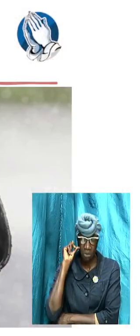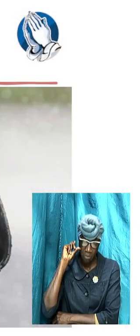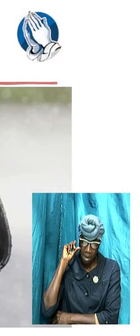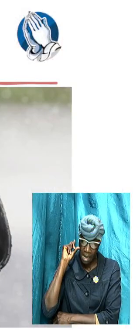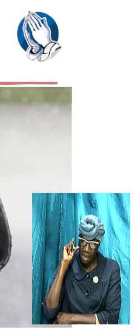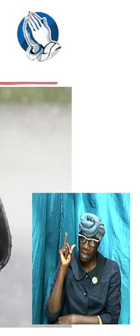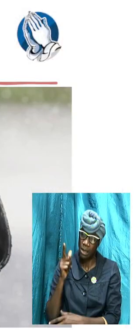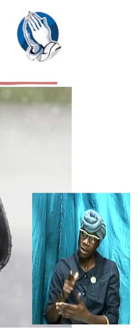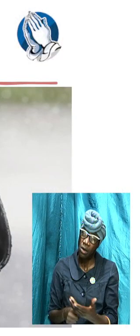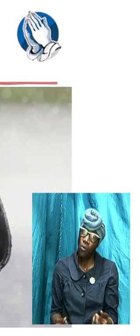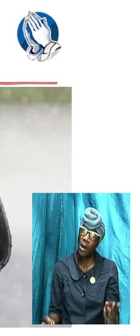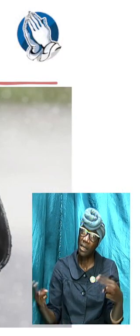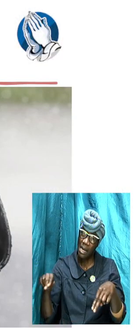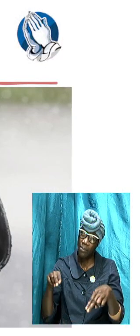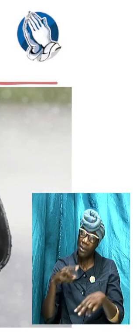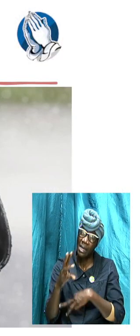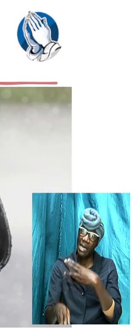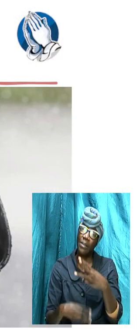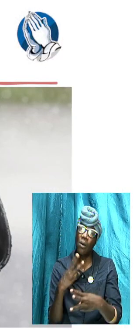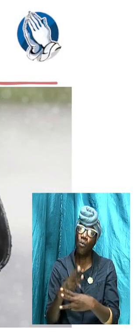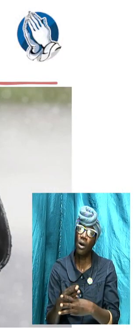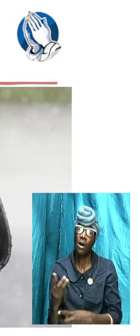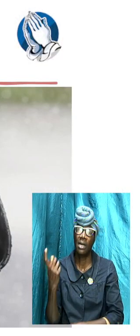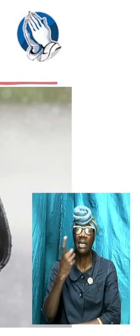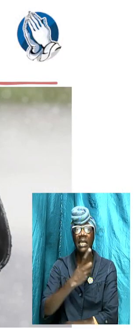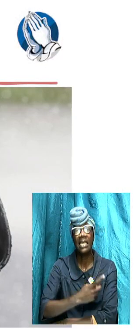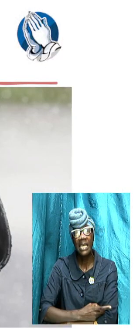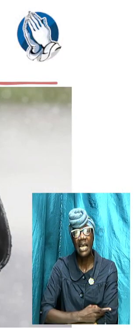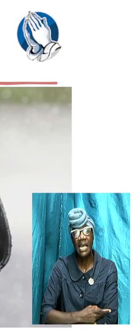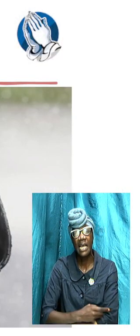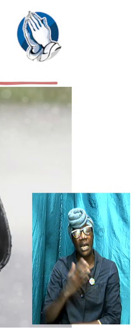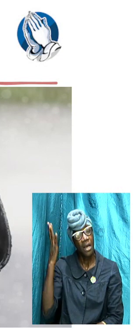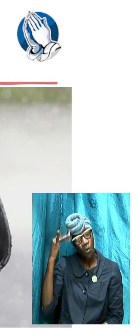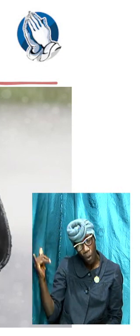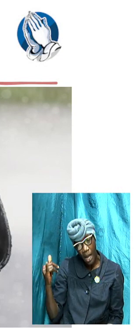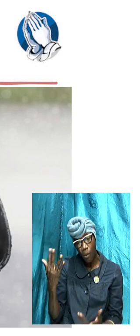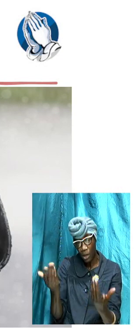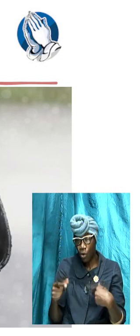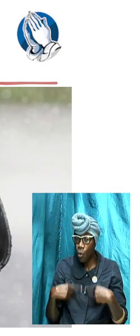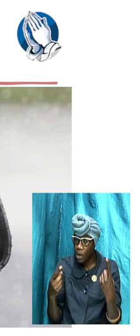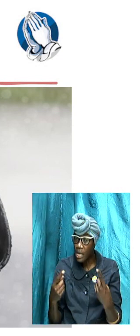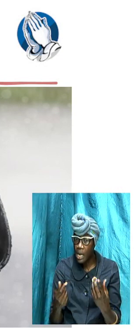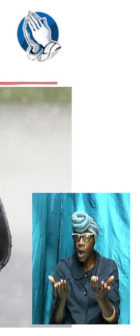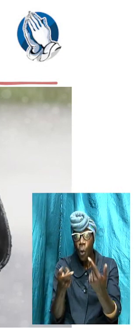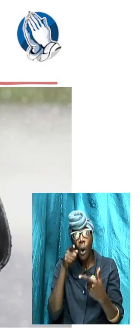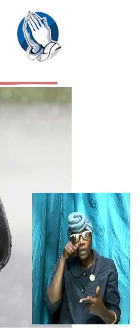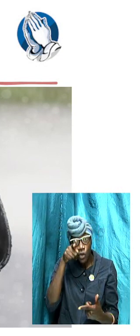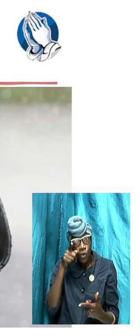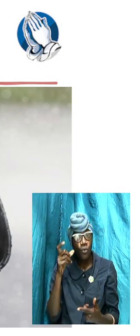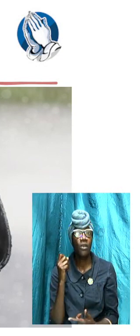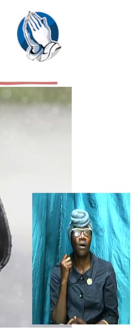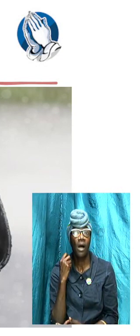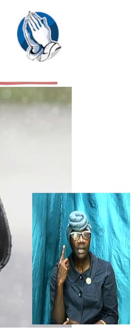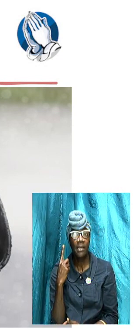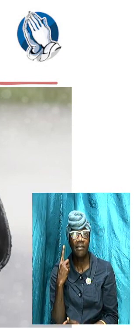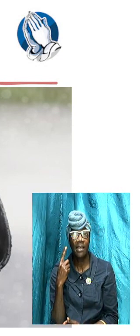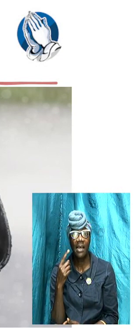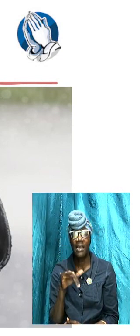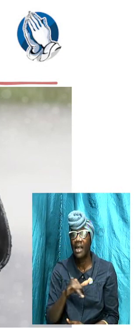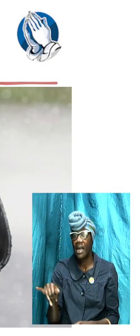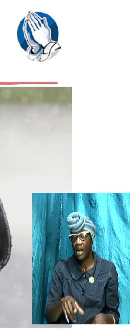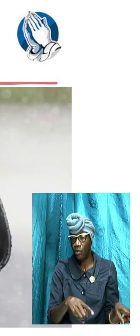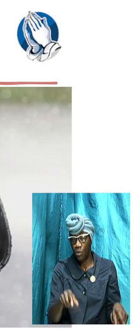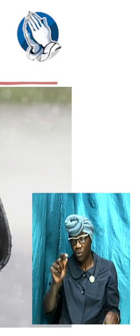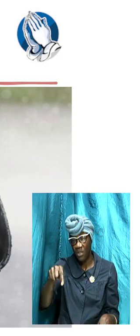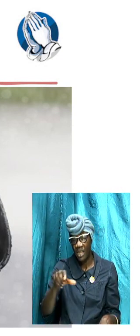what is happening in the world today. Amen. And why I want to go here, because I want us to understand that as we do this Christian